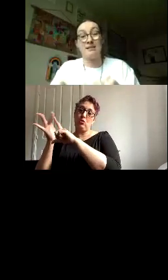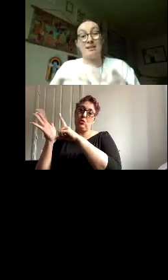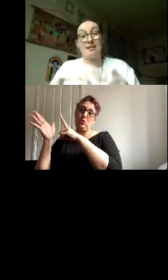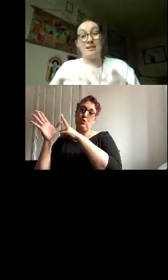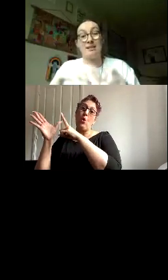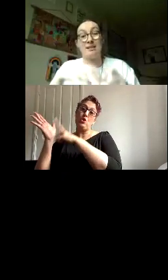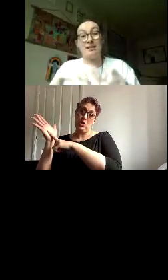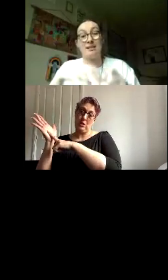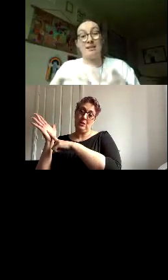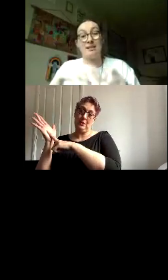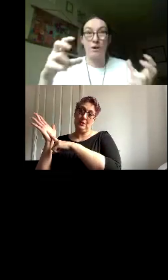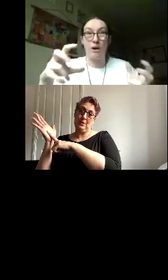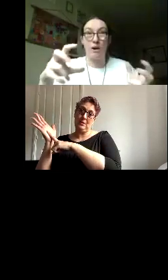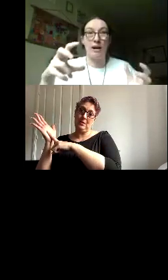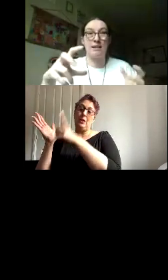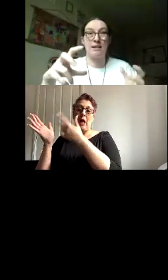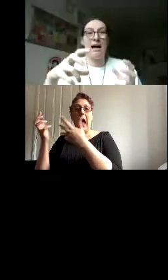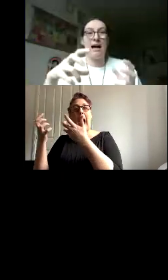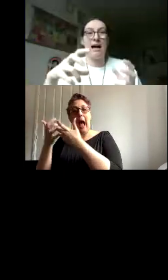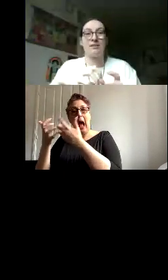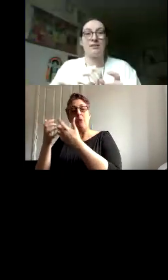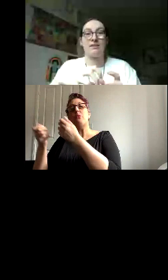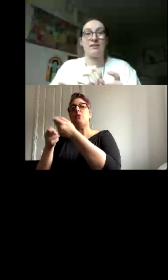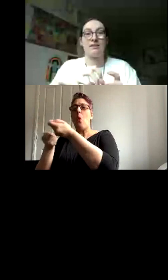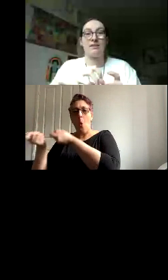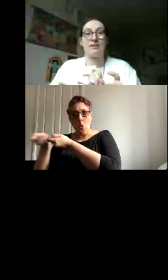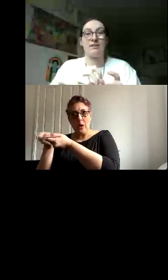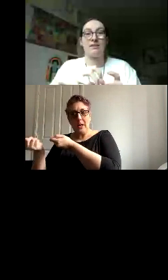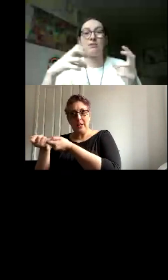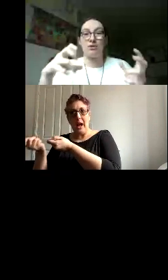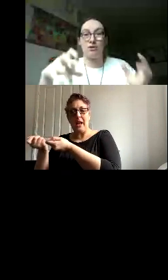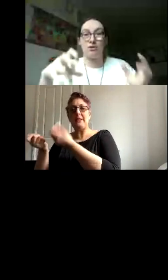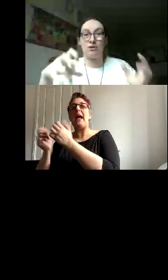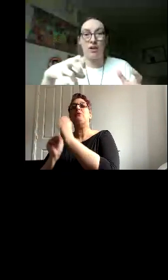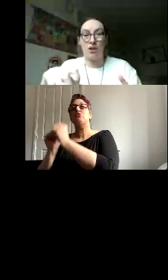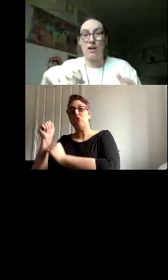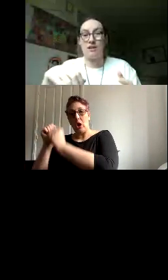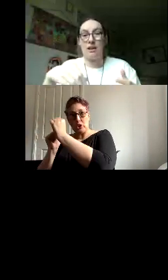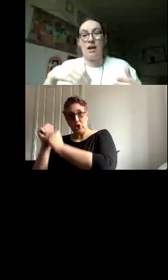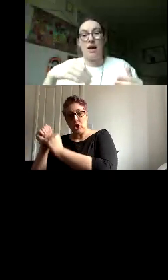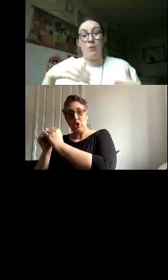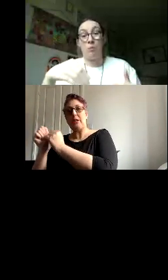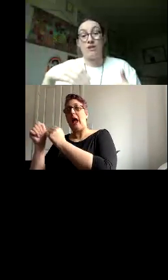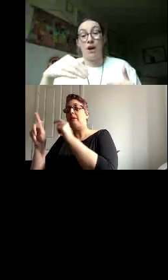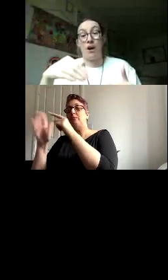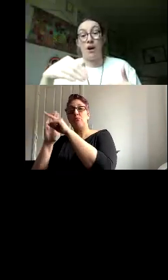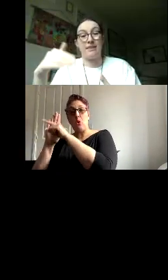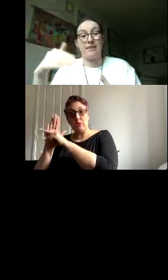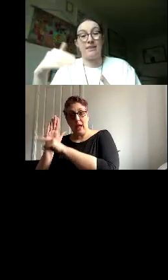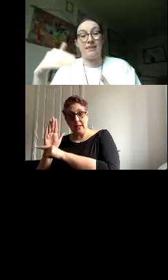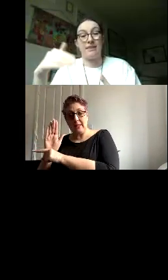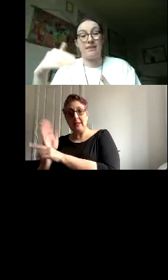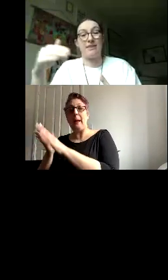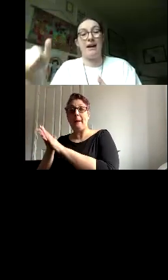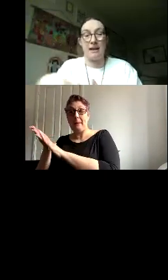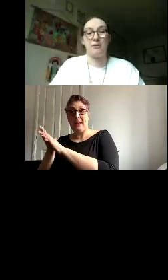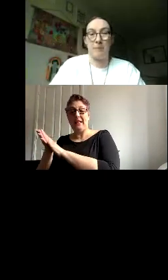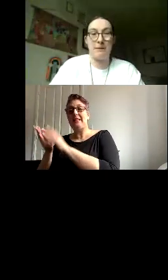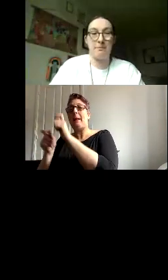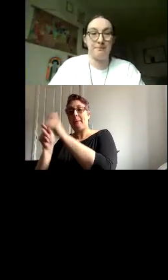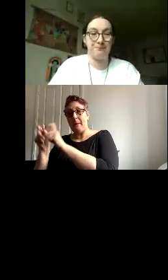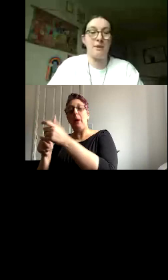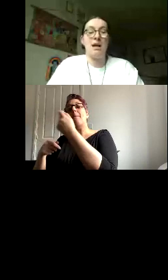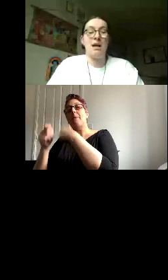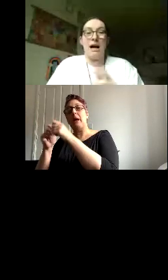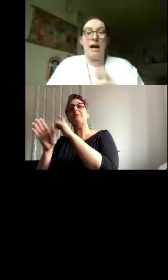way that society is organised and societal structures, which are the things people.